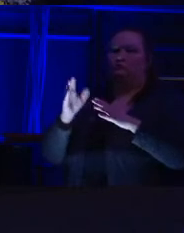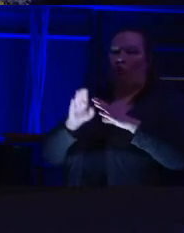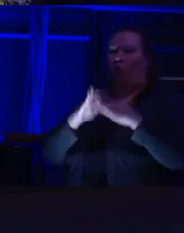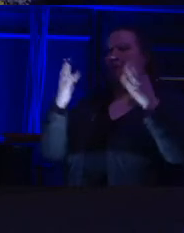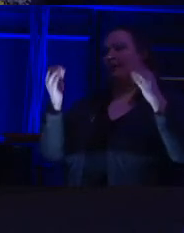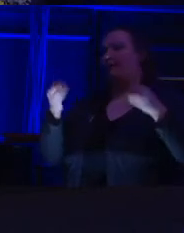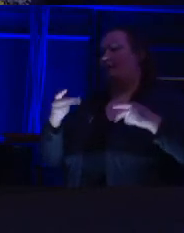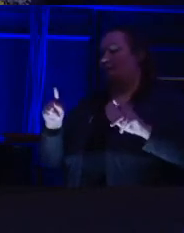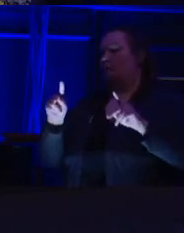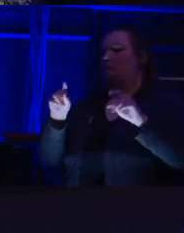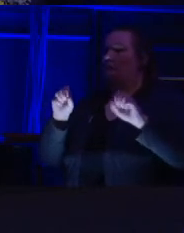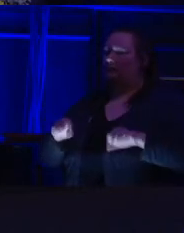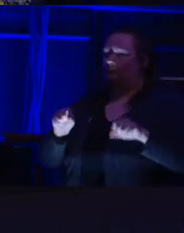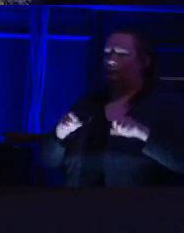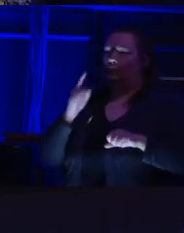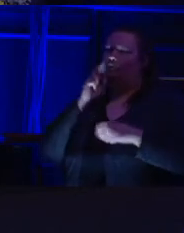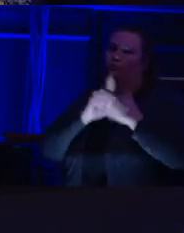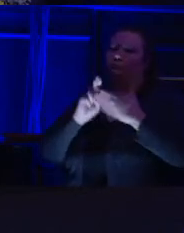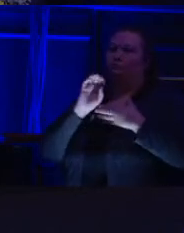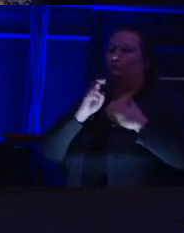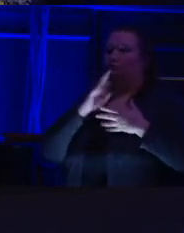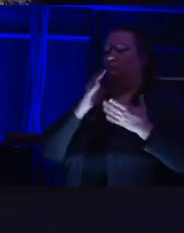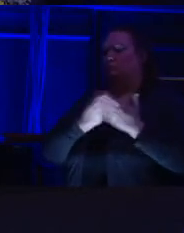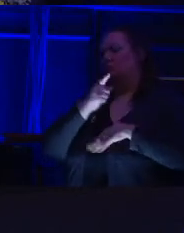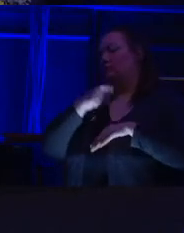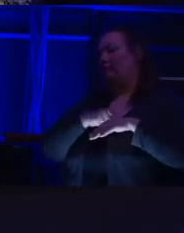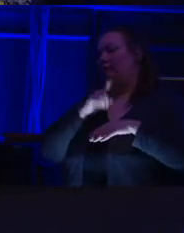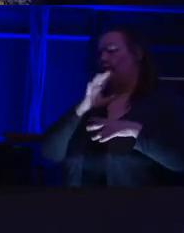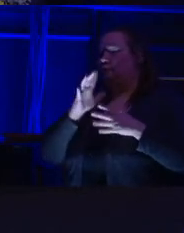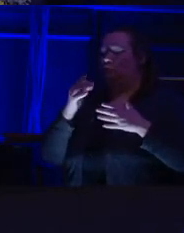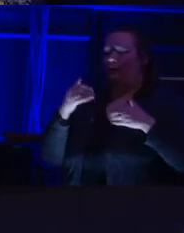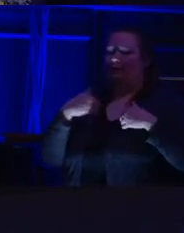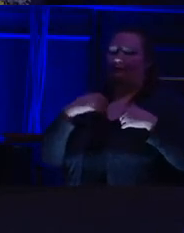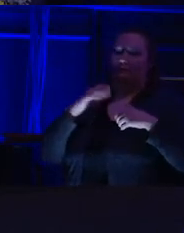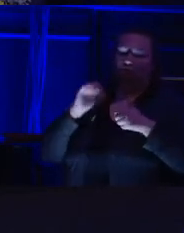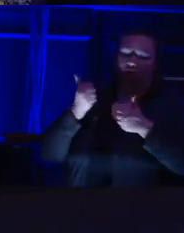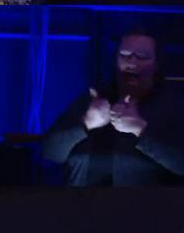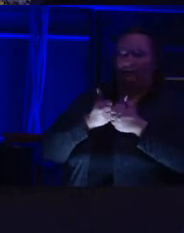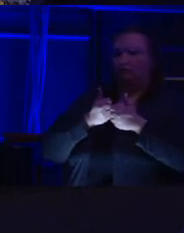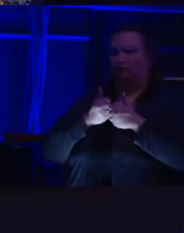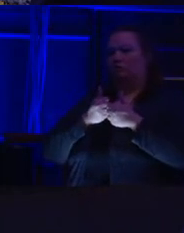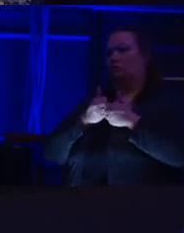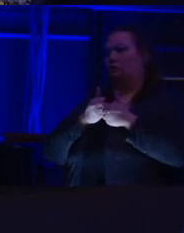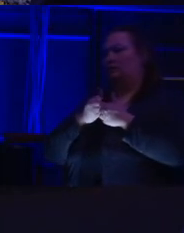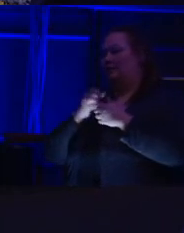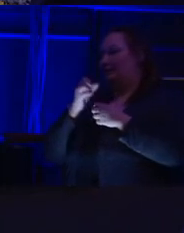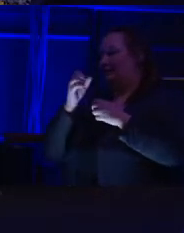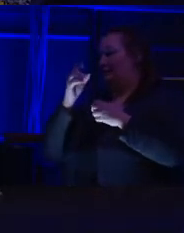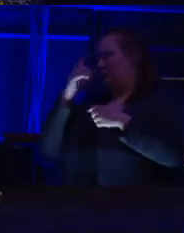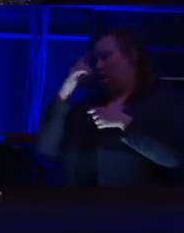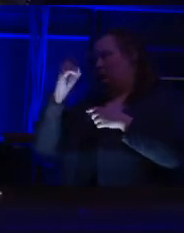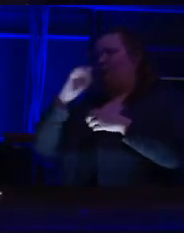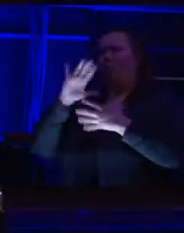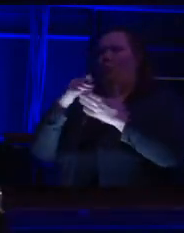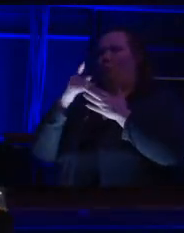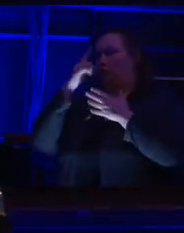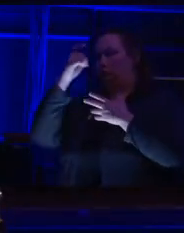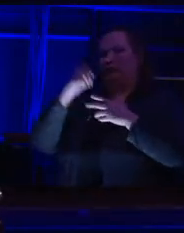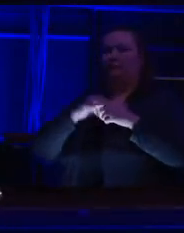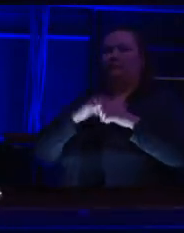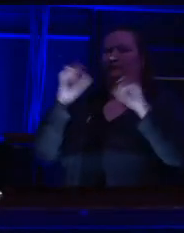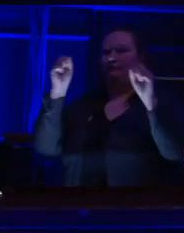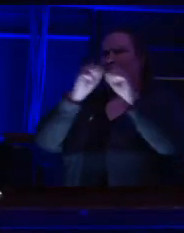for the University of Michigan. It is a time to dare great challenges and to dream bold dreams. And as we